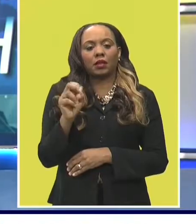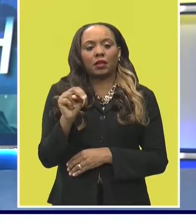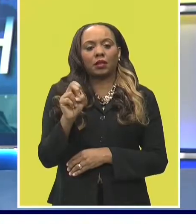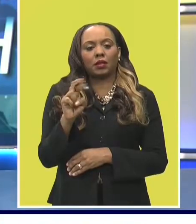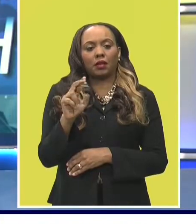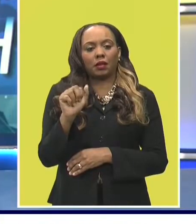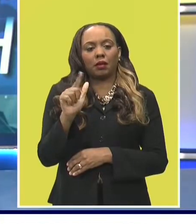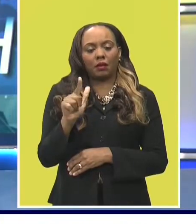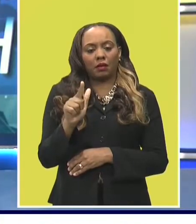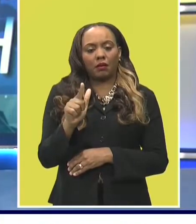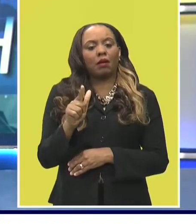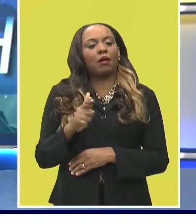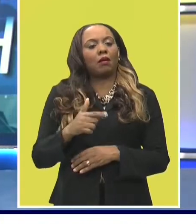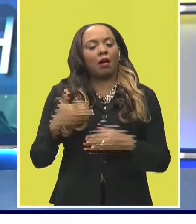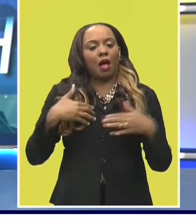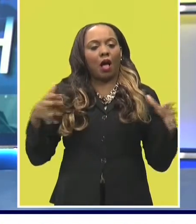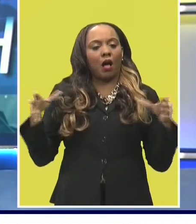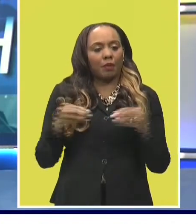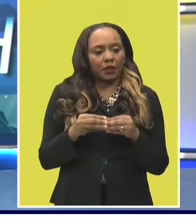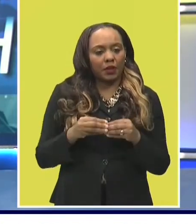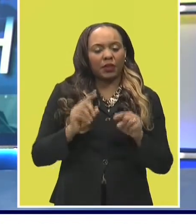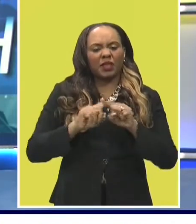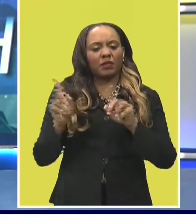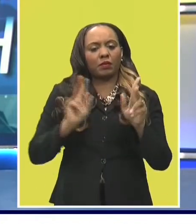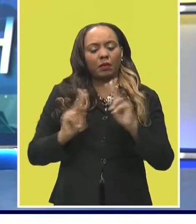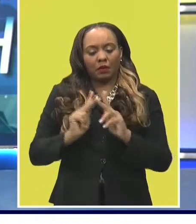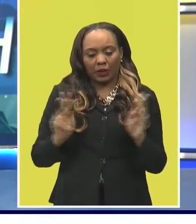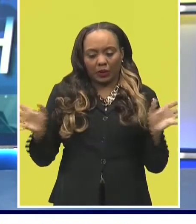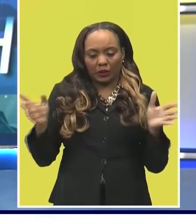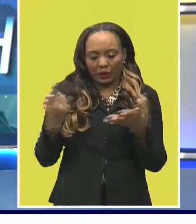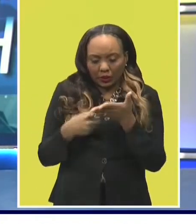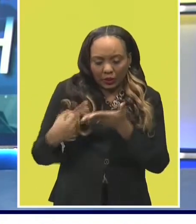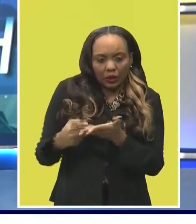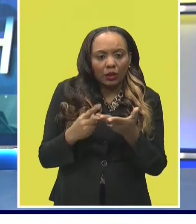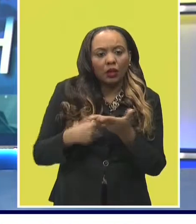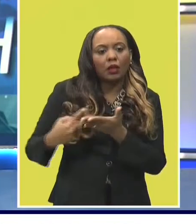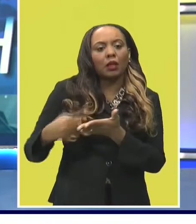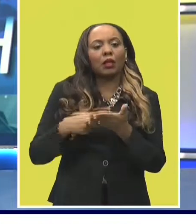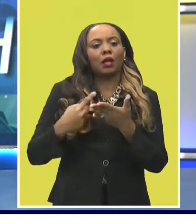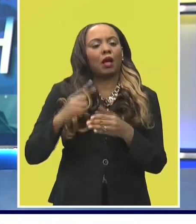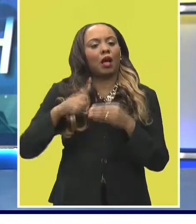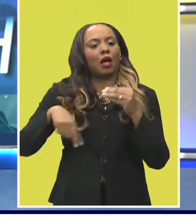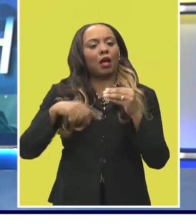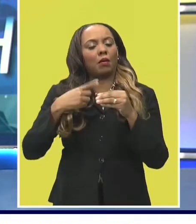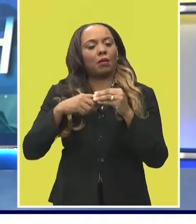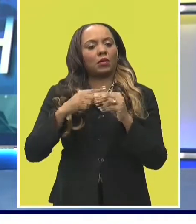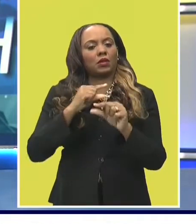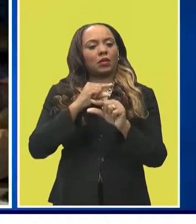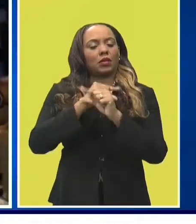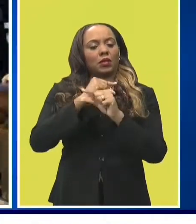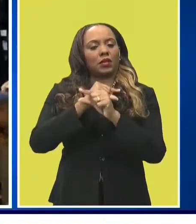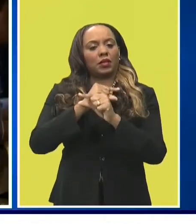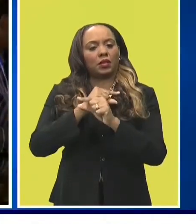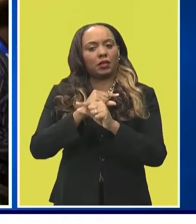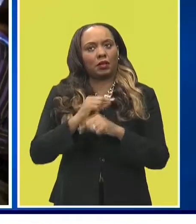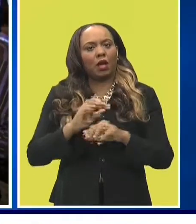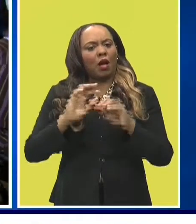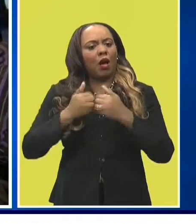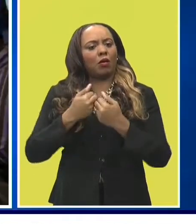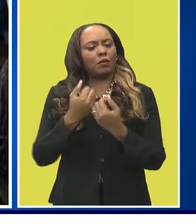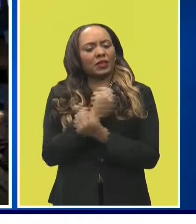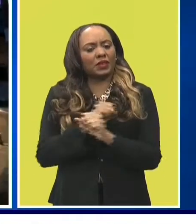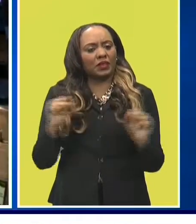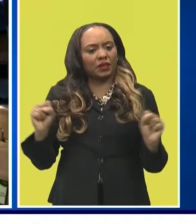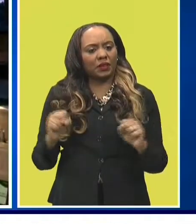met with officers of the Ministry of Education to discuss security matters. Mr. Marshall described the act as an absolute tragedy,